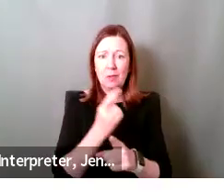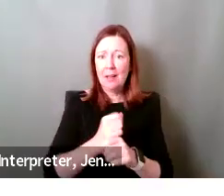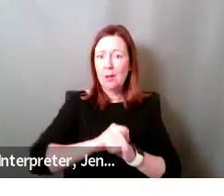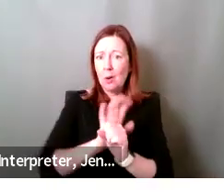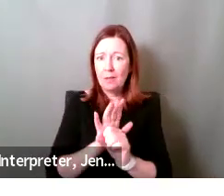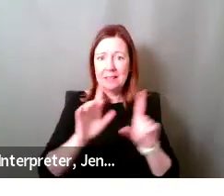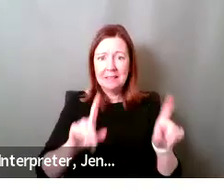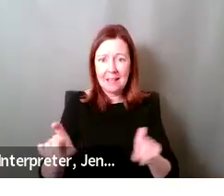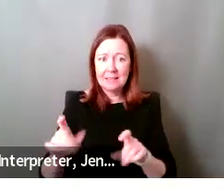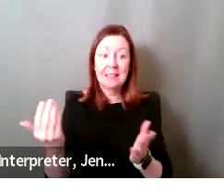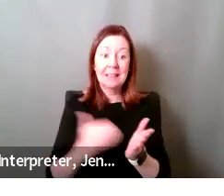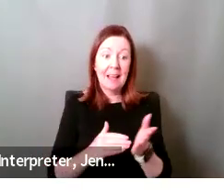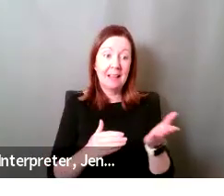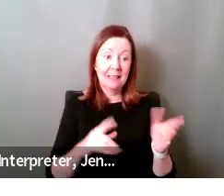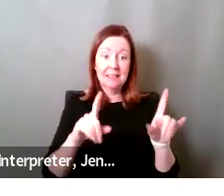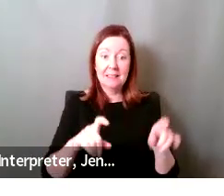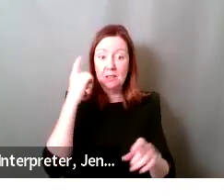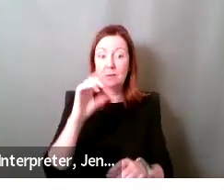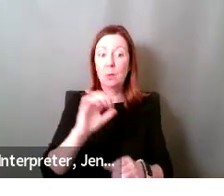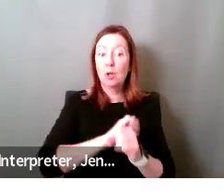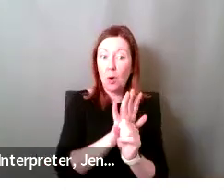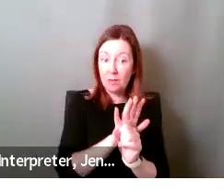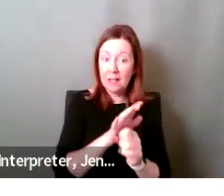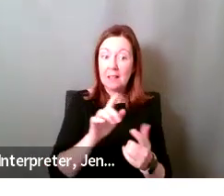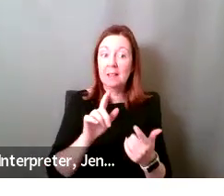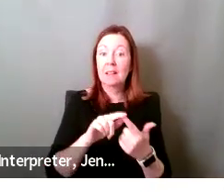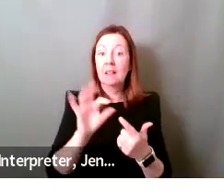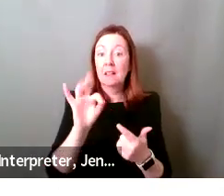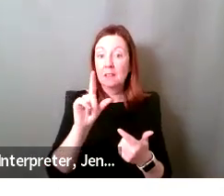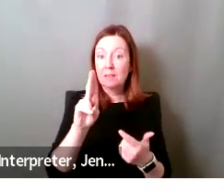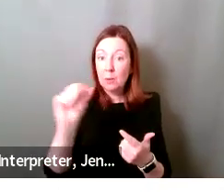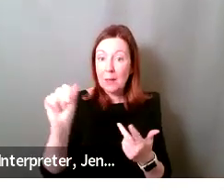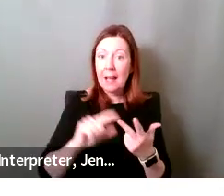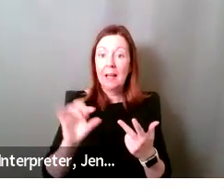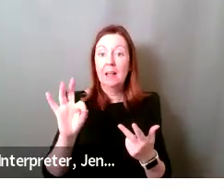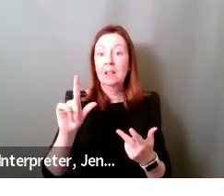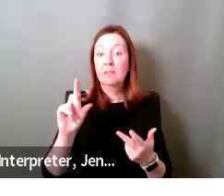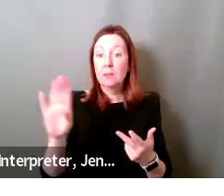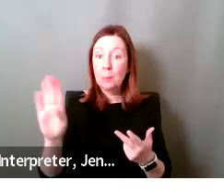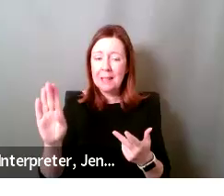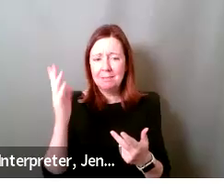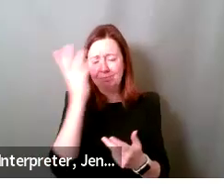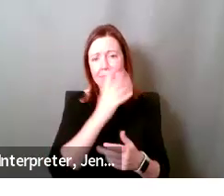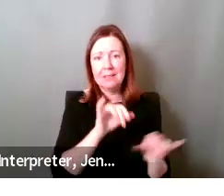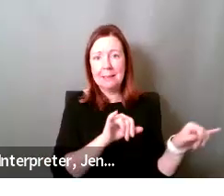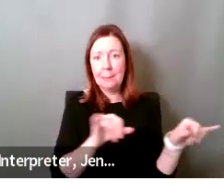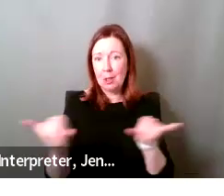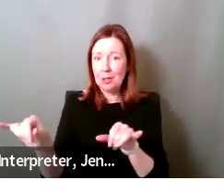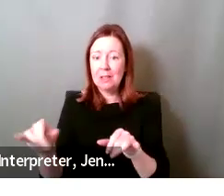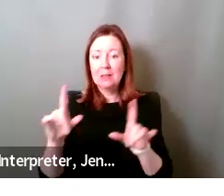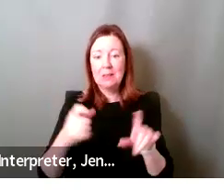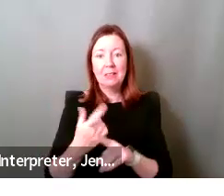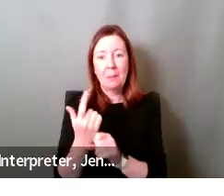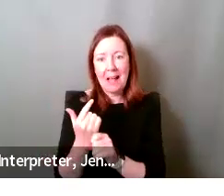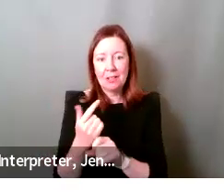test. So again, this is testing for COVID, flu A, flu B. They look very similar to the test from last